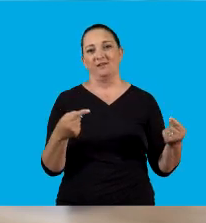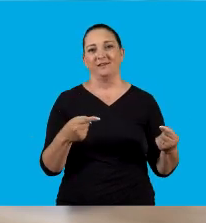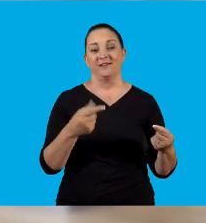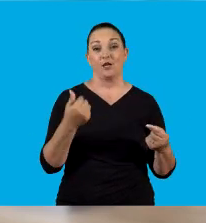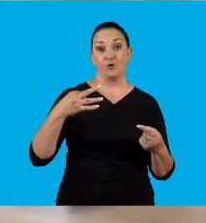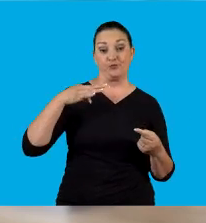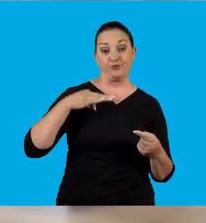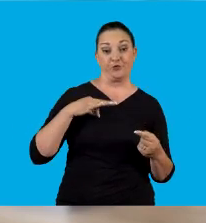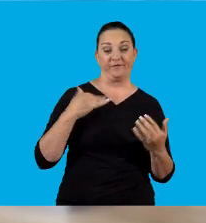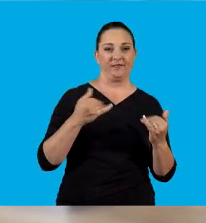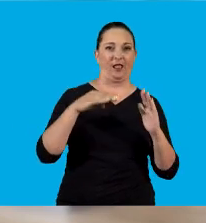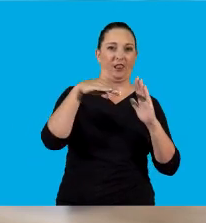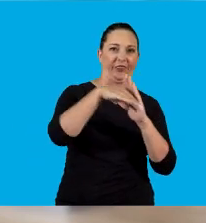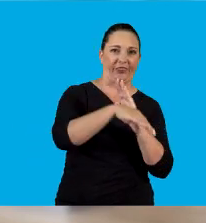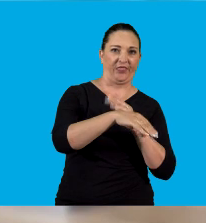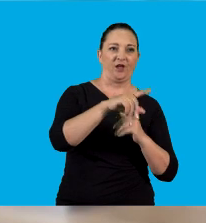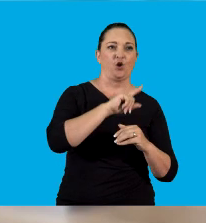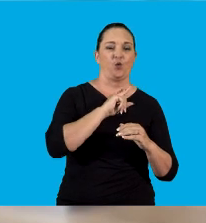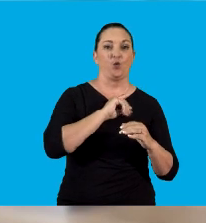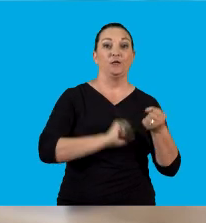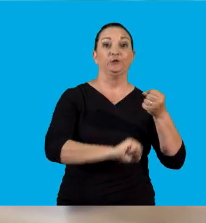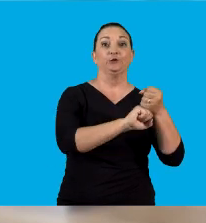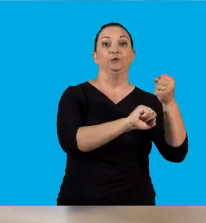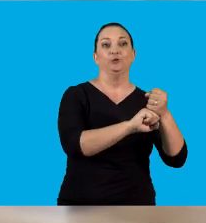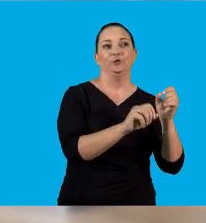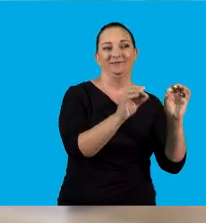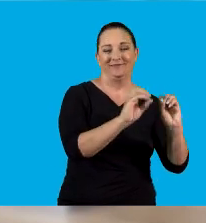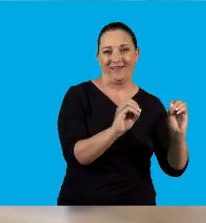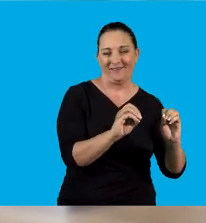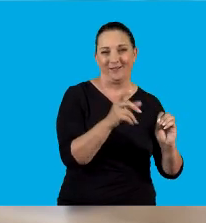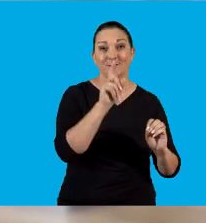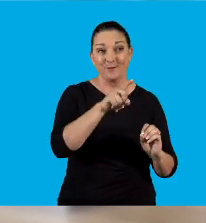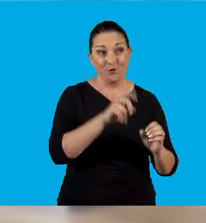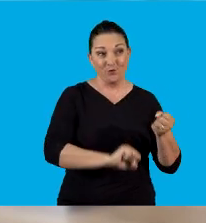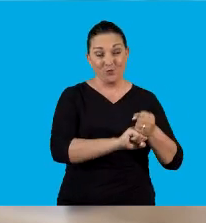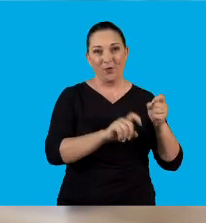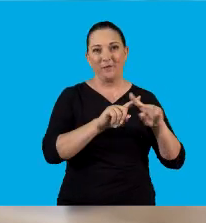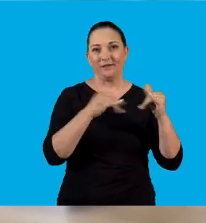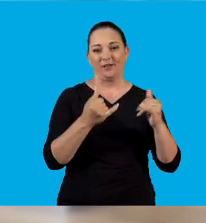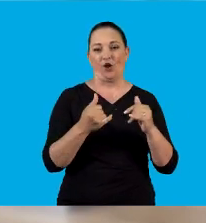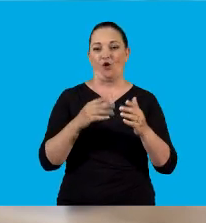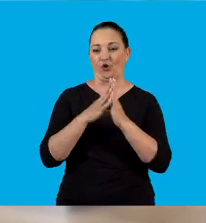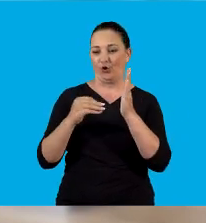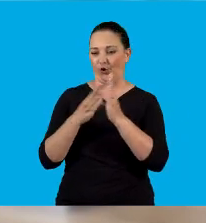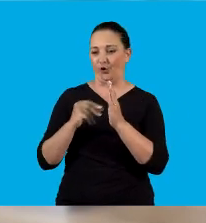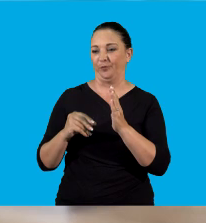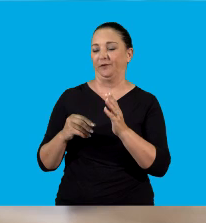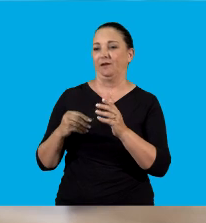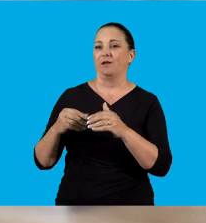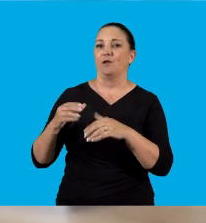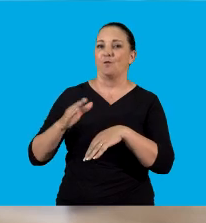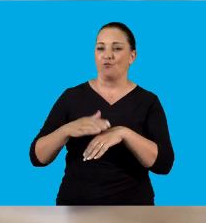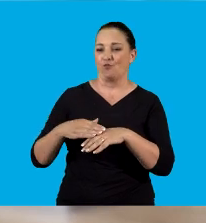profits decrease because people are not supporting businesses as they are supposed to be supporting them, but instead they duplicate music,